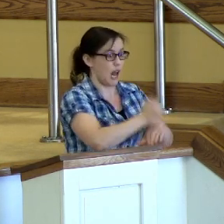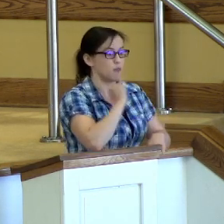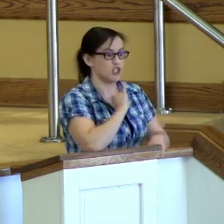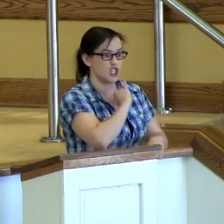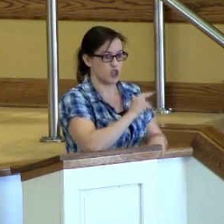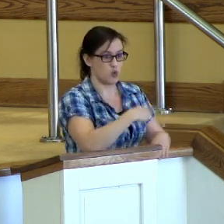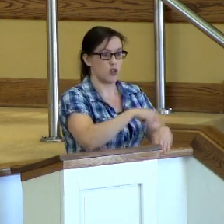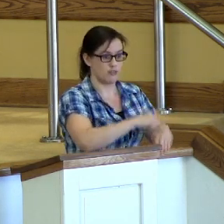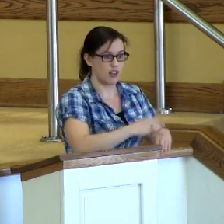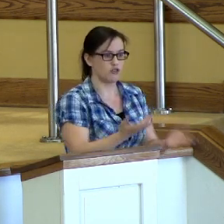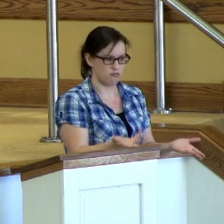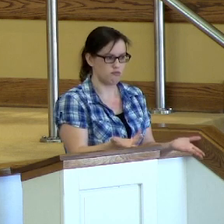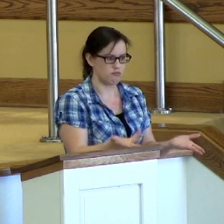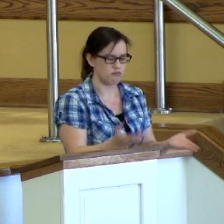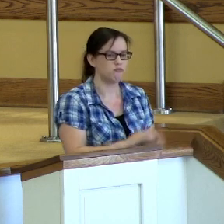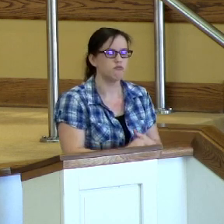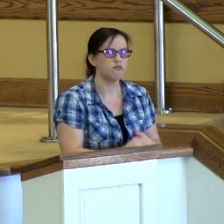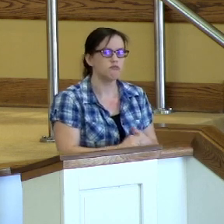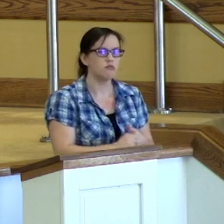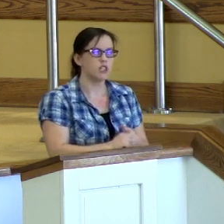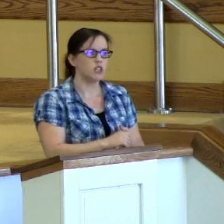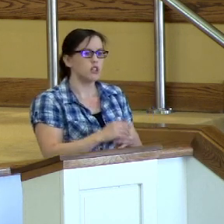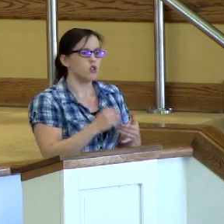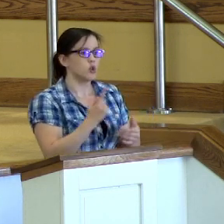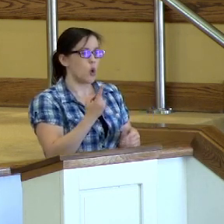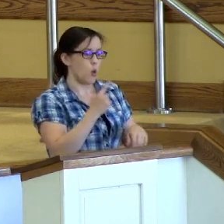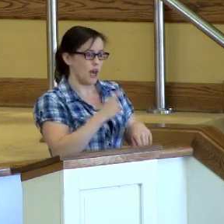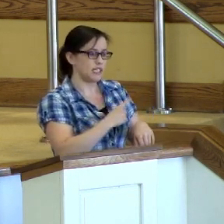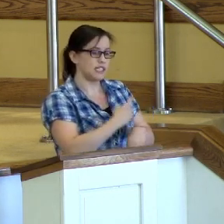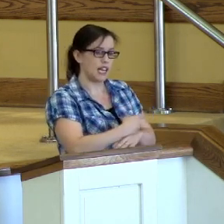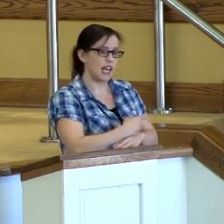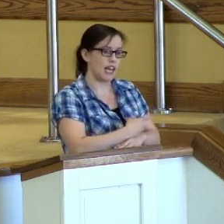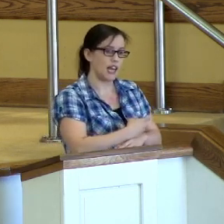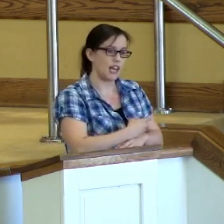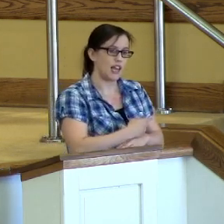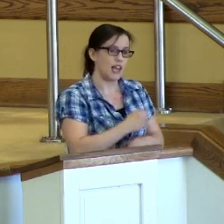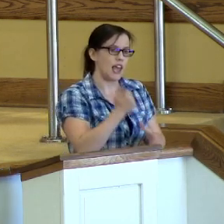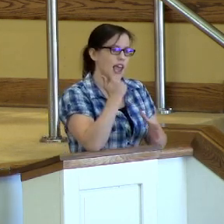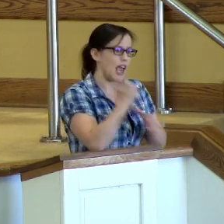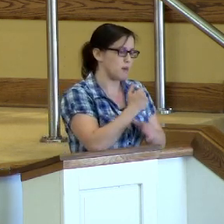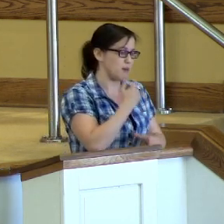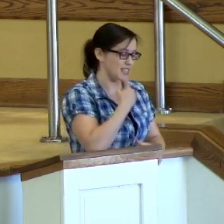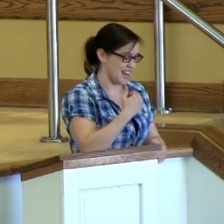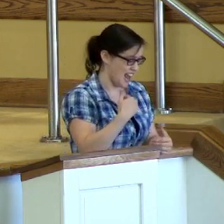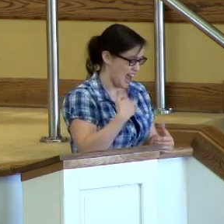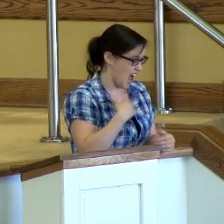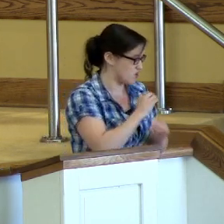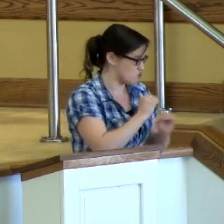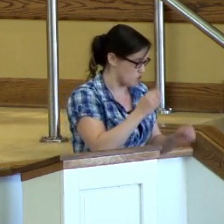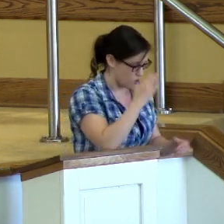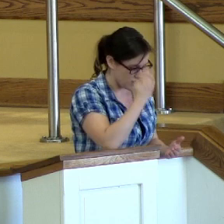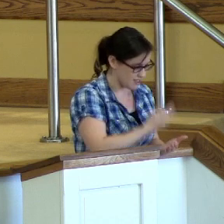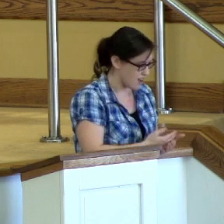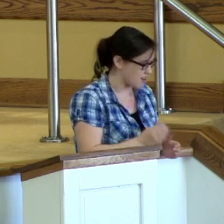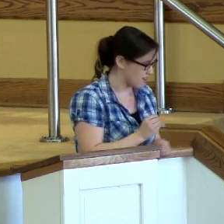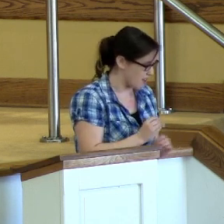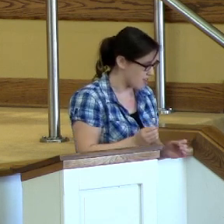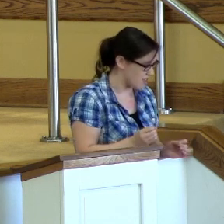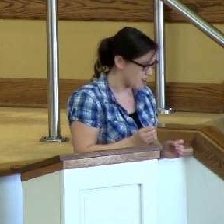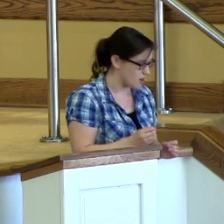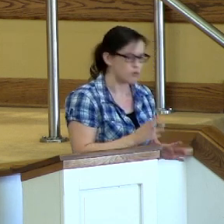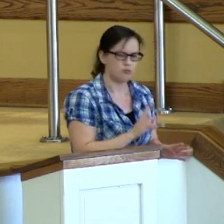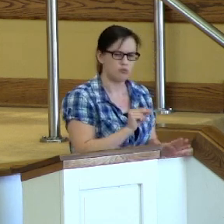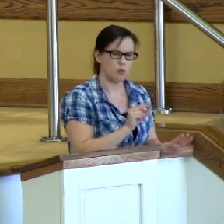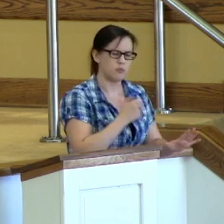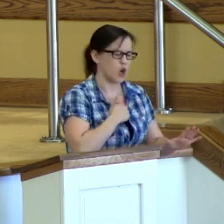then he tells him, you know, he's getting up in age, and he said, tells his servant, he said, you go to the land of my